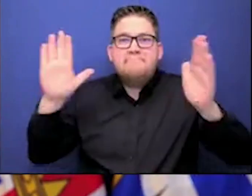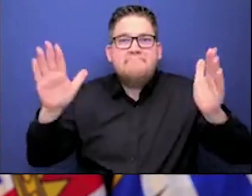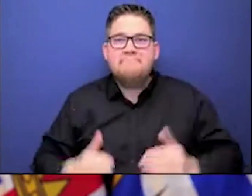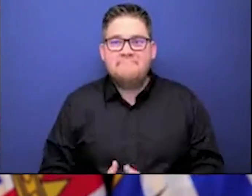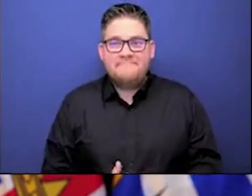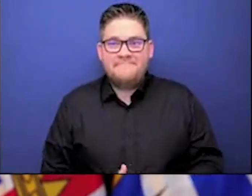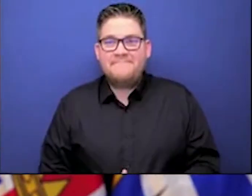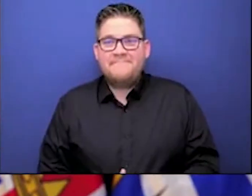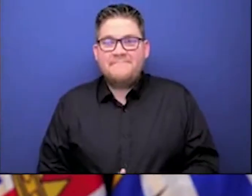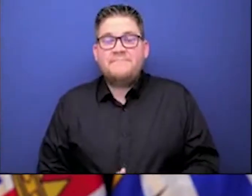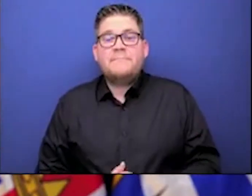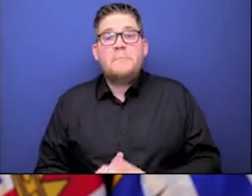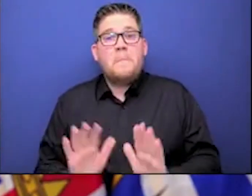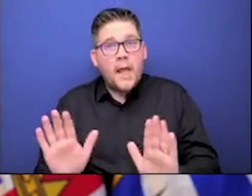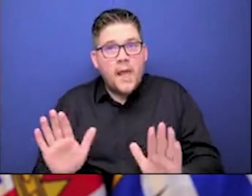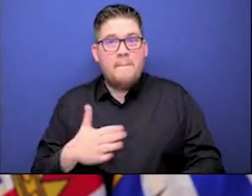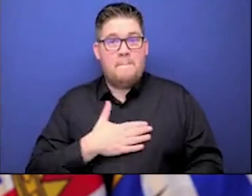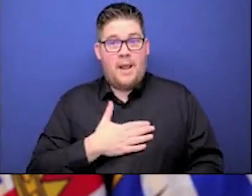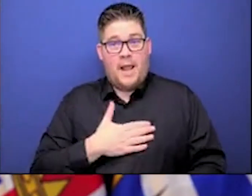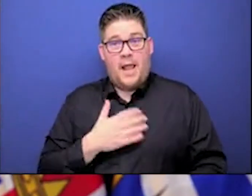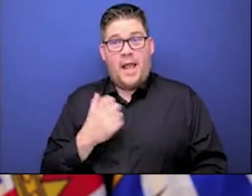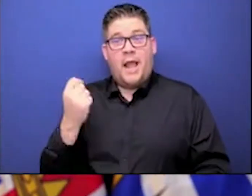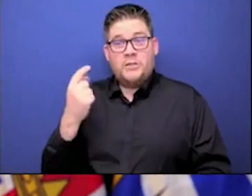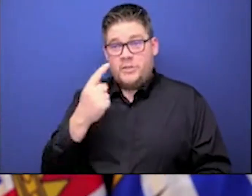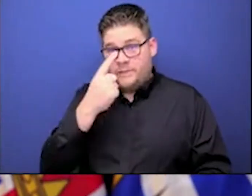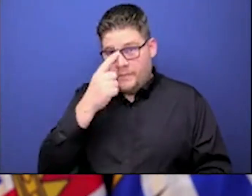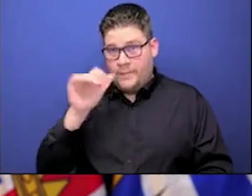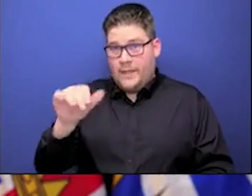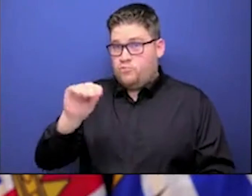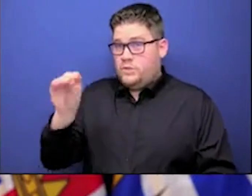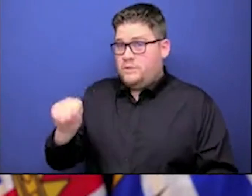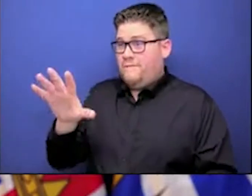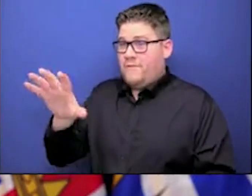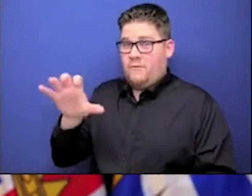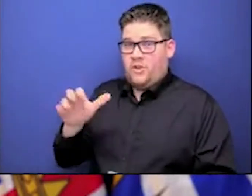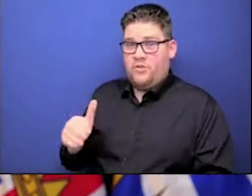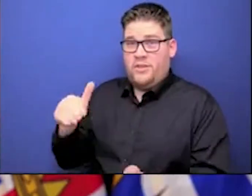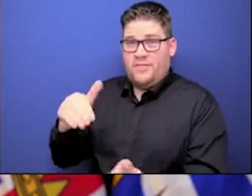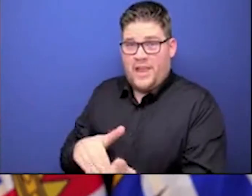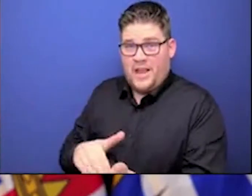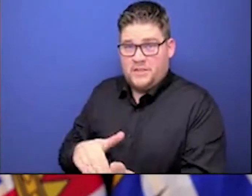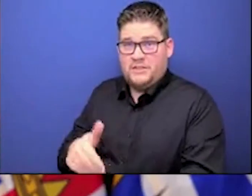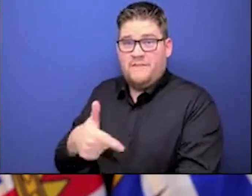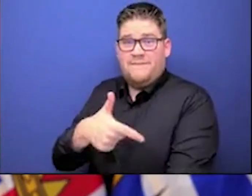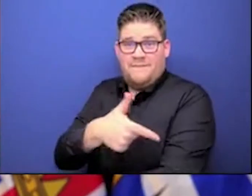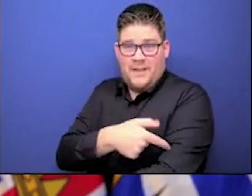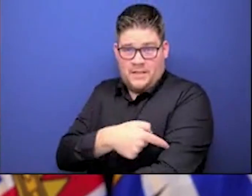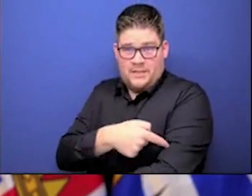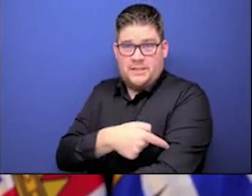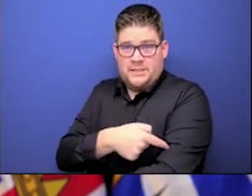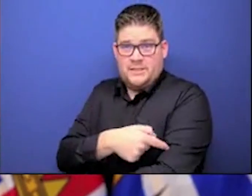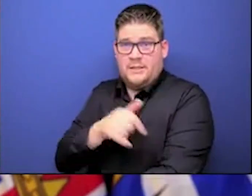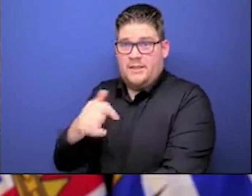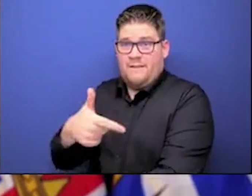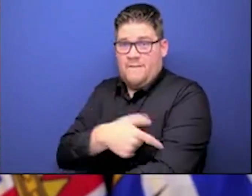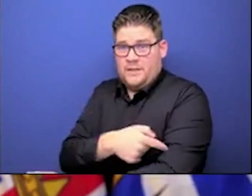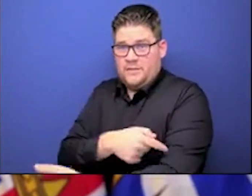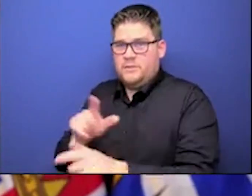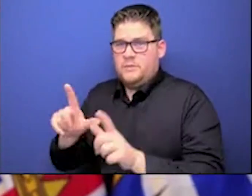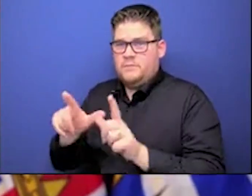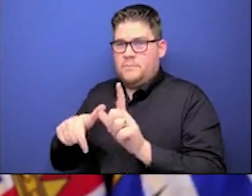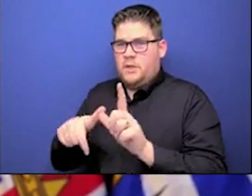proportion of the 500,000 doses that arrived that have an expiration of April 2nd and some that are much later in the